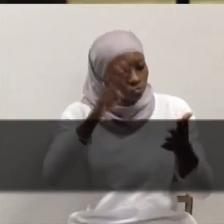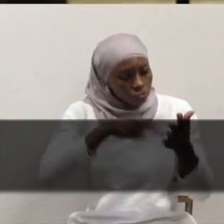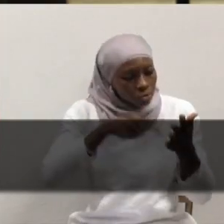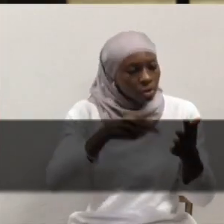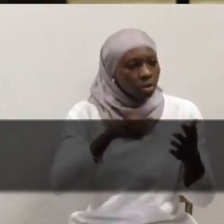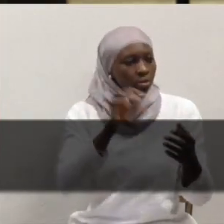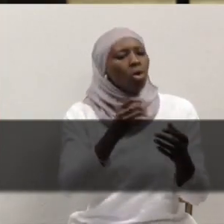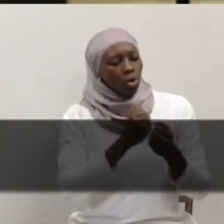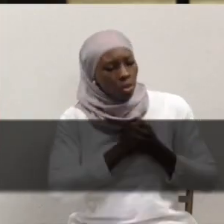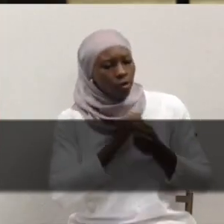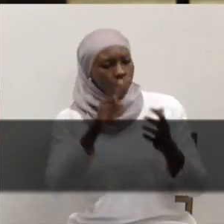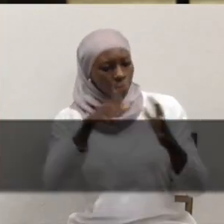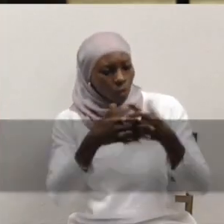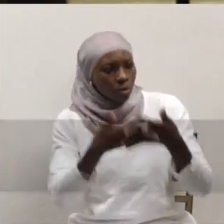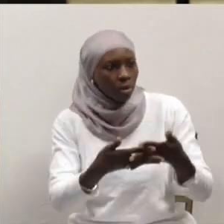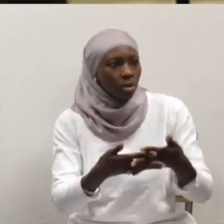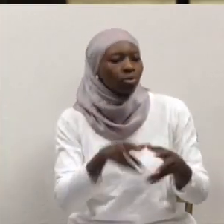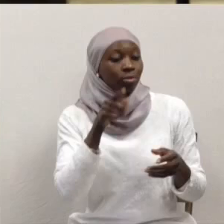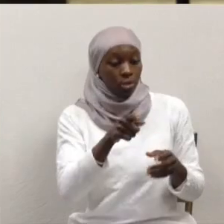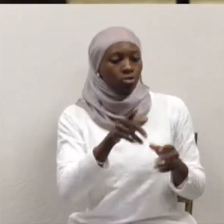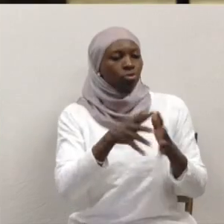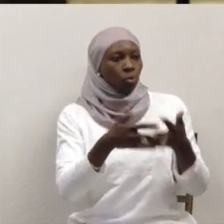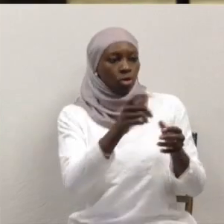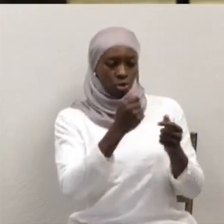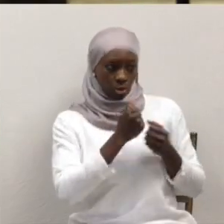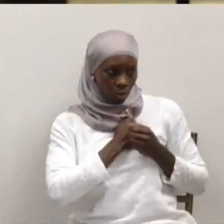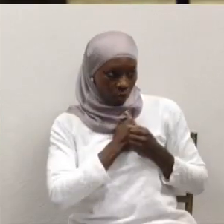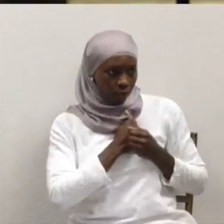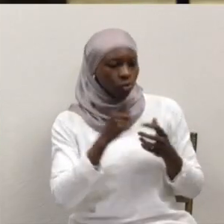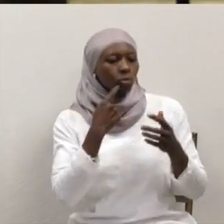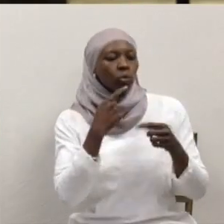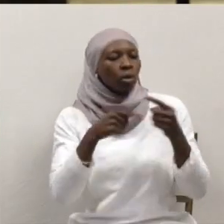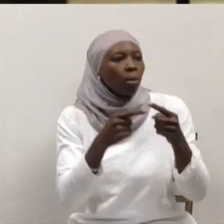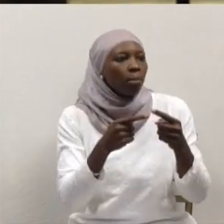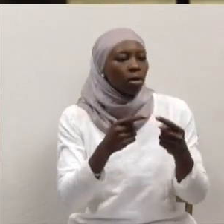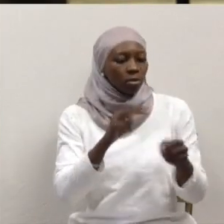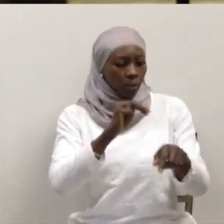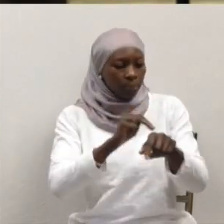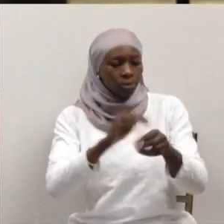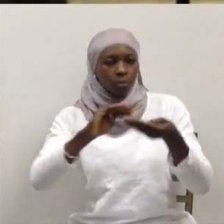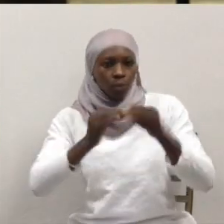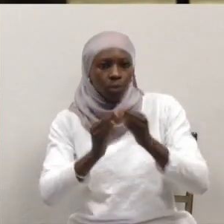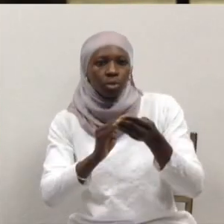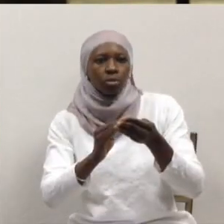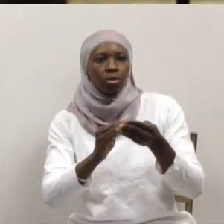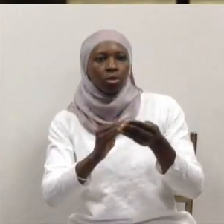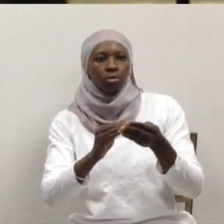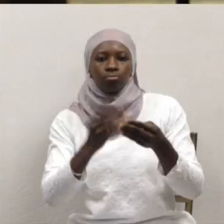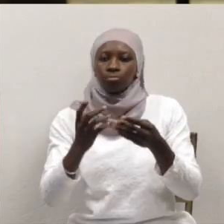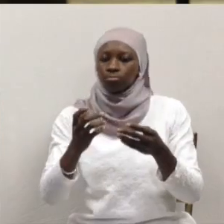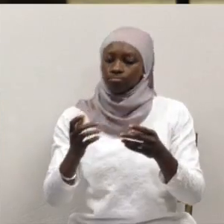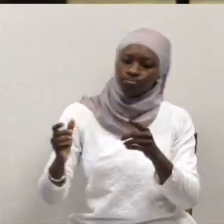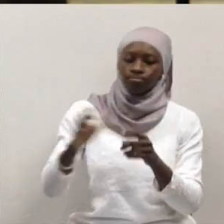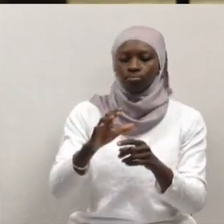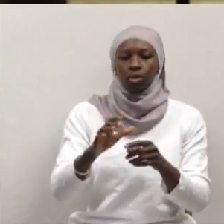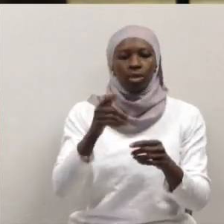talking about governance, talking about the Muslim community taking charge of its fate, its responsibility